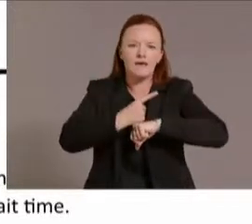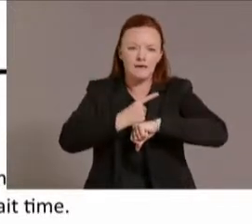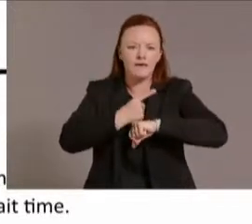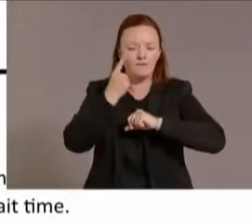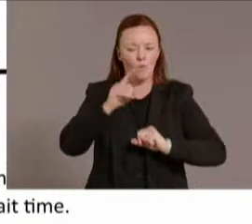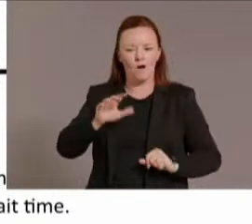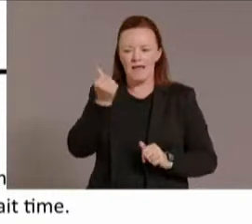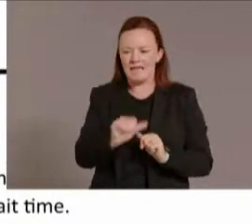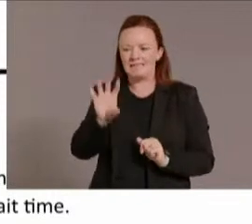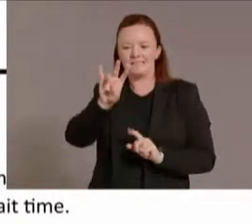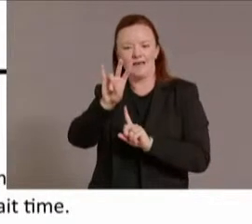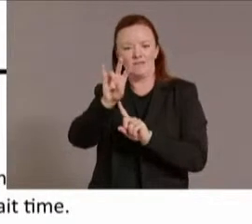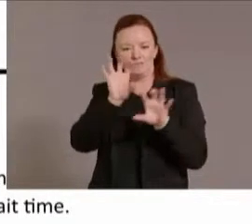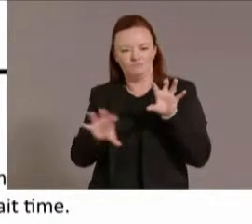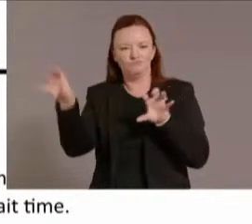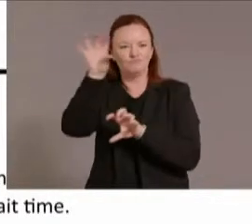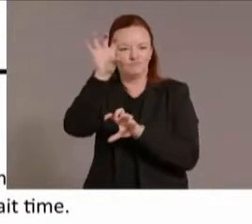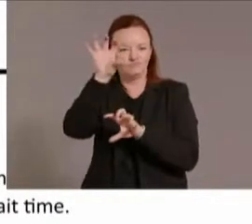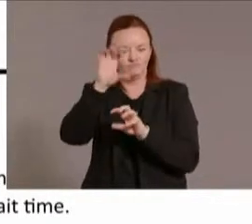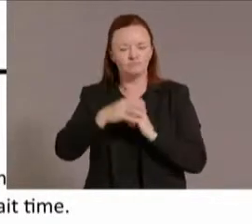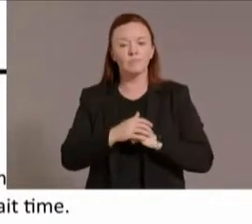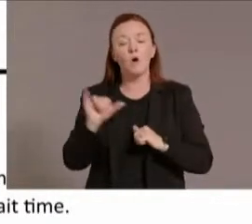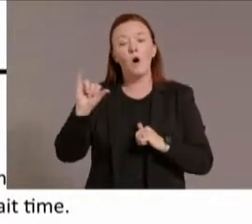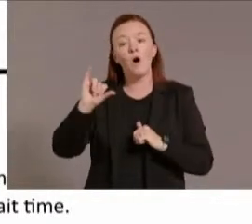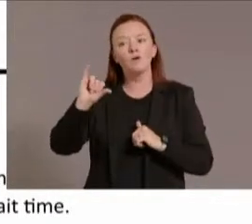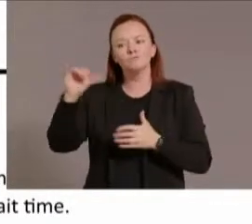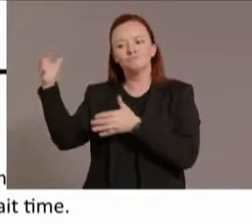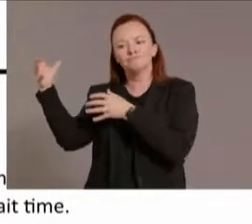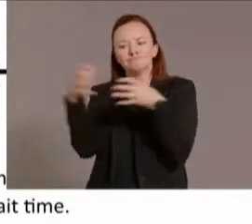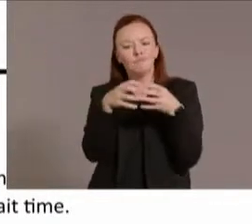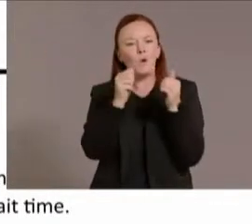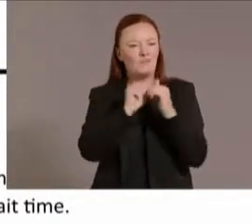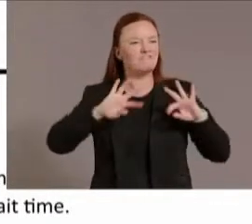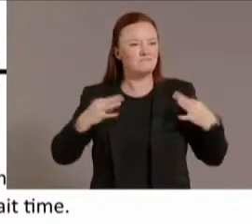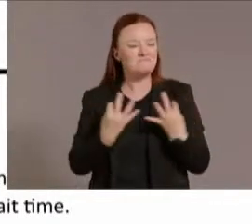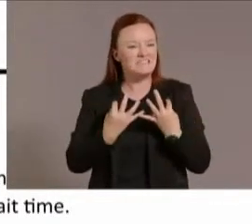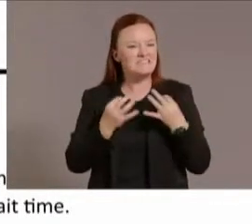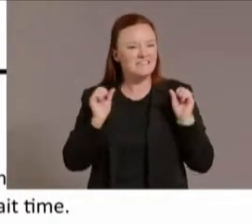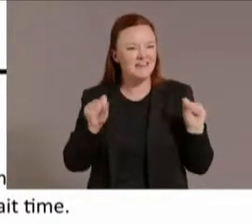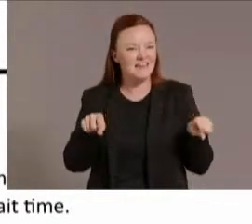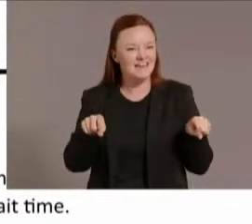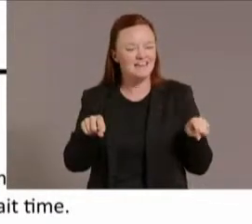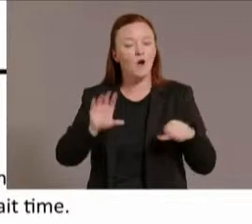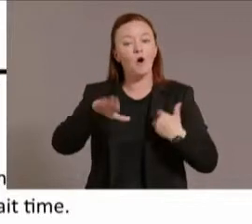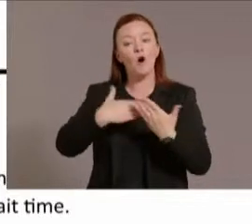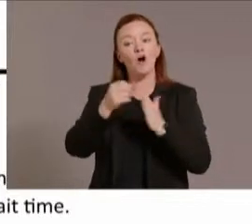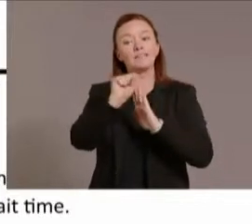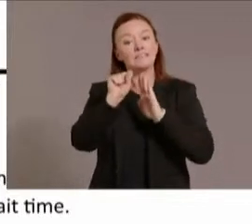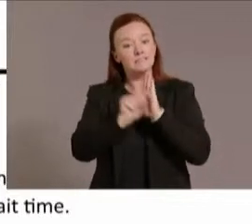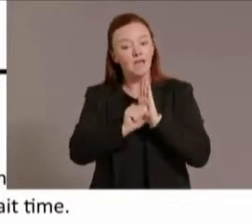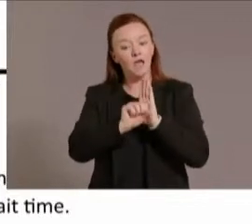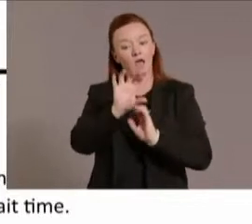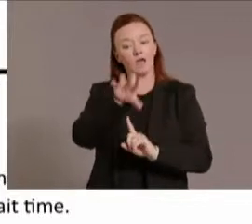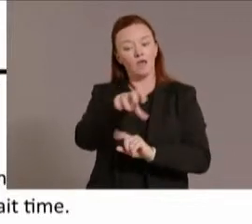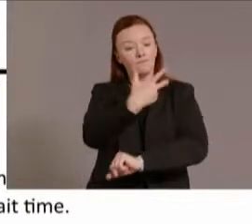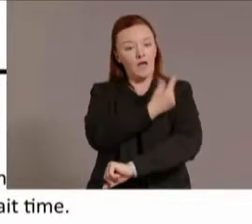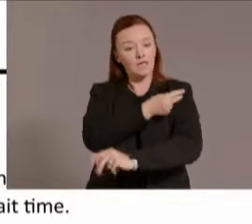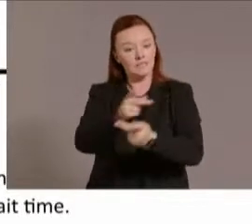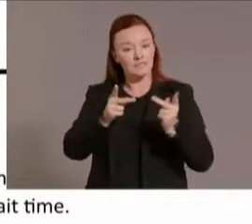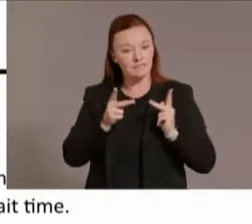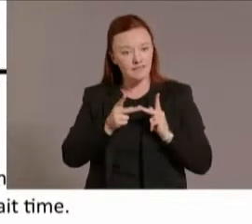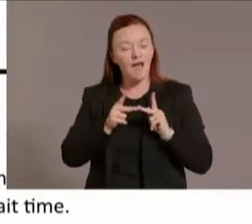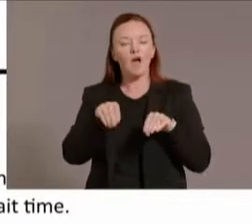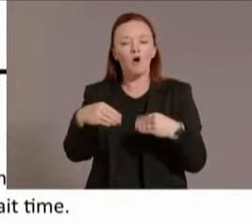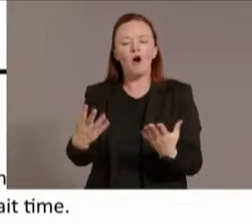also bring your family all at the same time. And so all state vaccination sites offer the Pfizer vaccine, so it's eligible